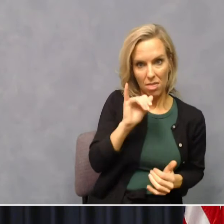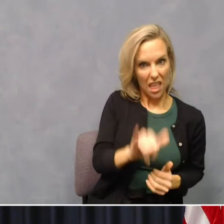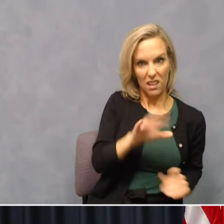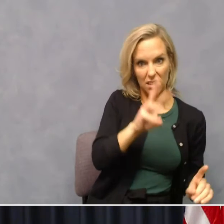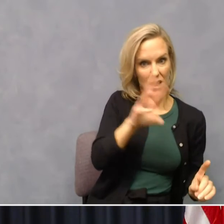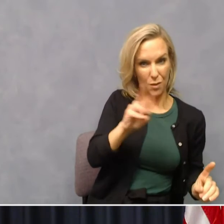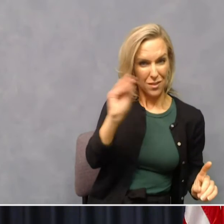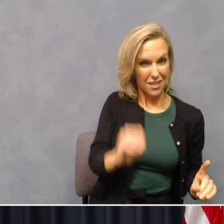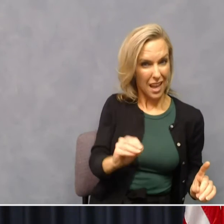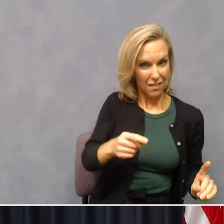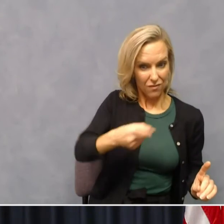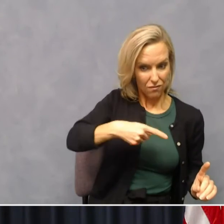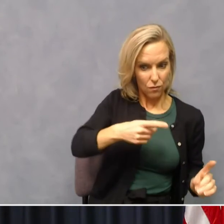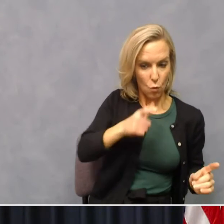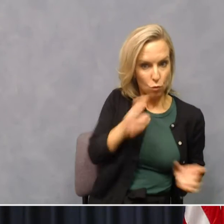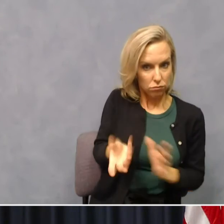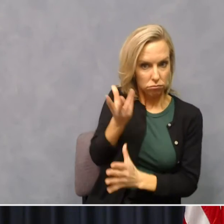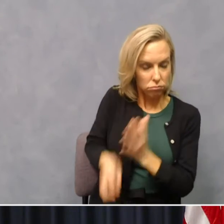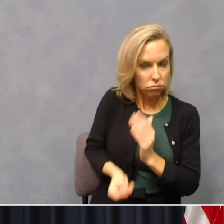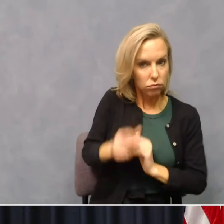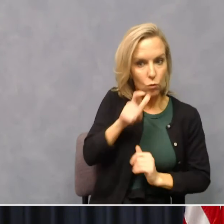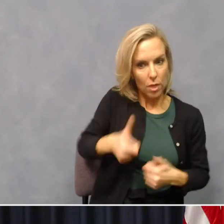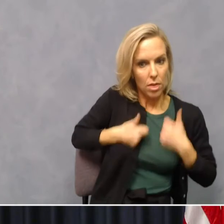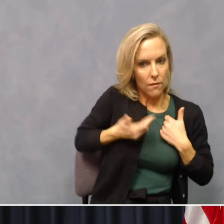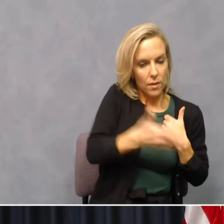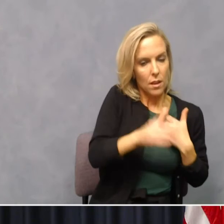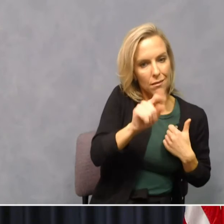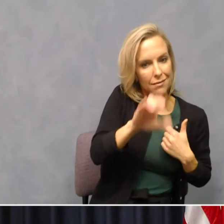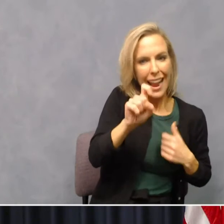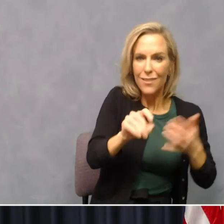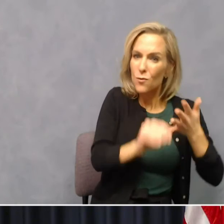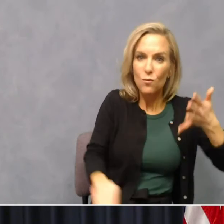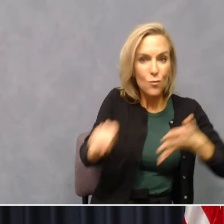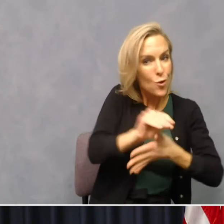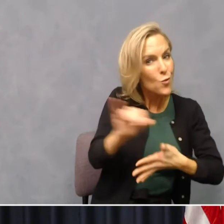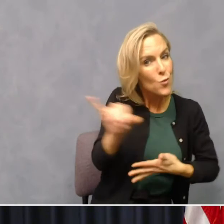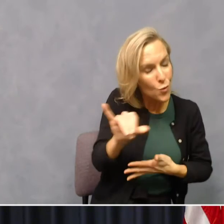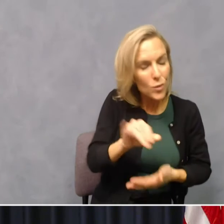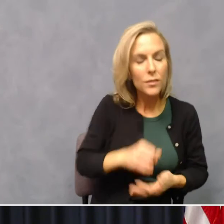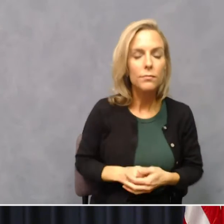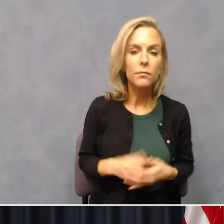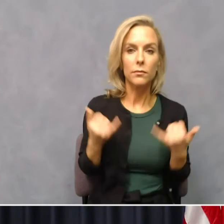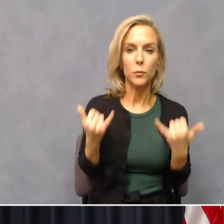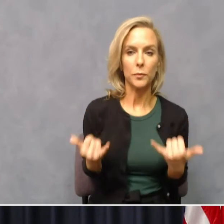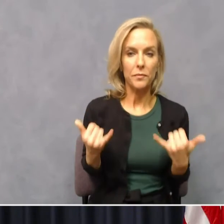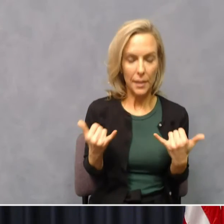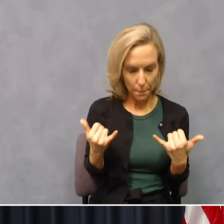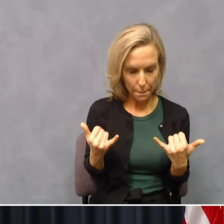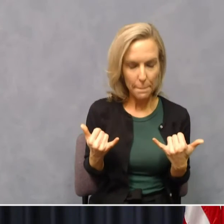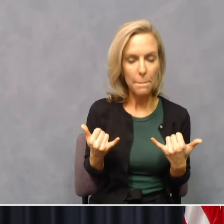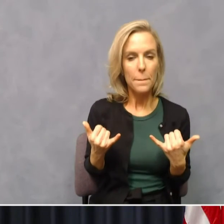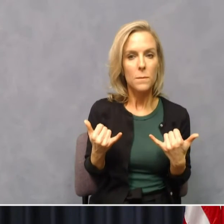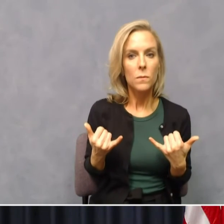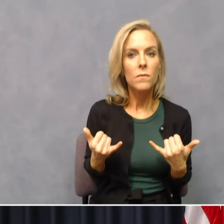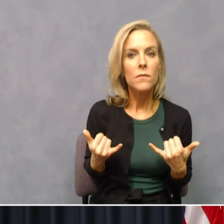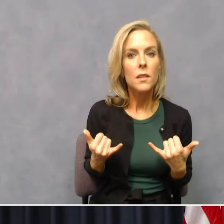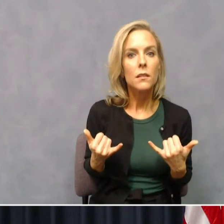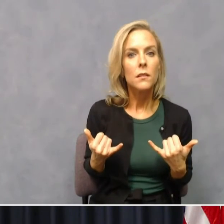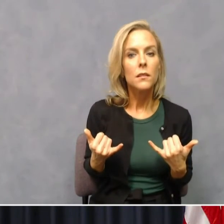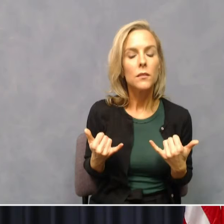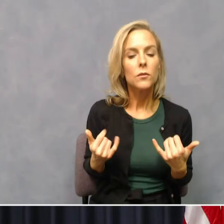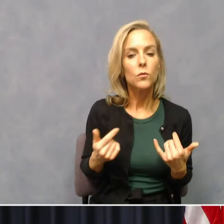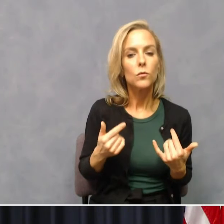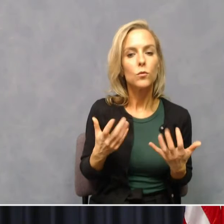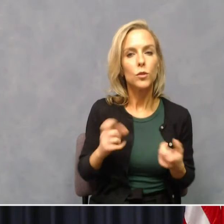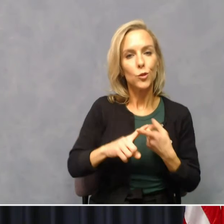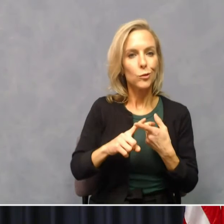has to be prioritized too. Now today, we're going to talk about the decision on the